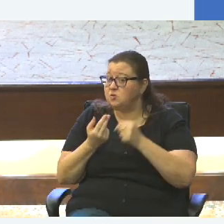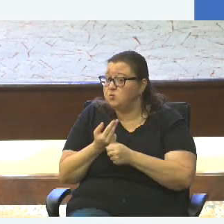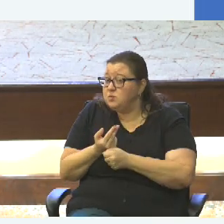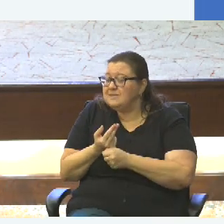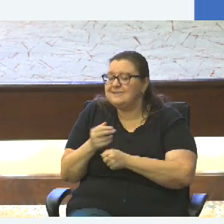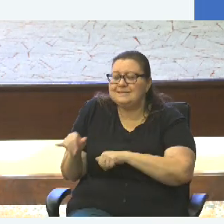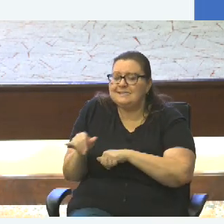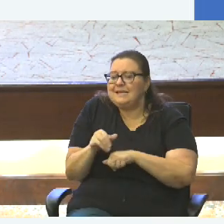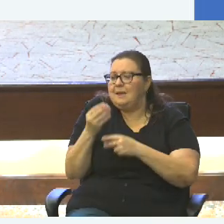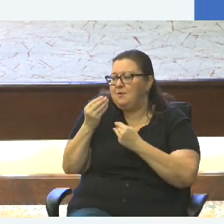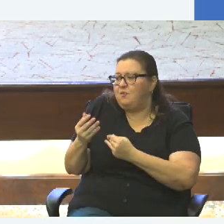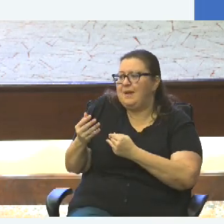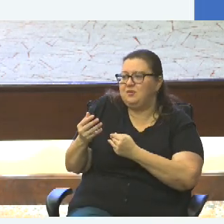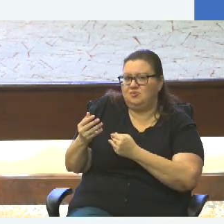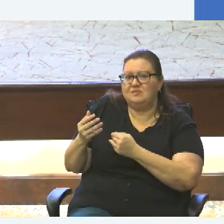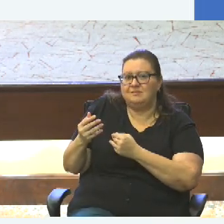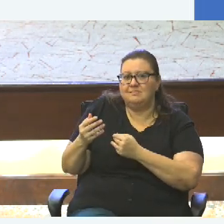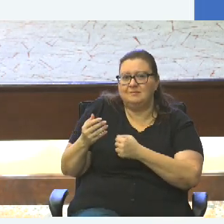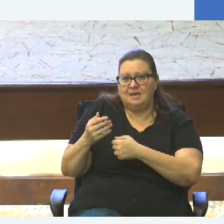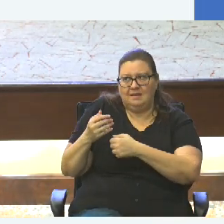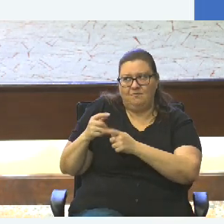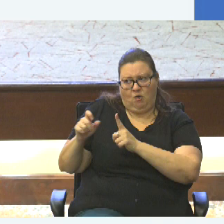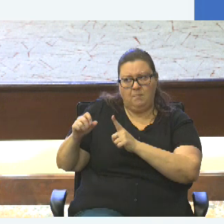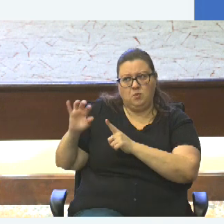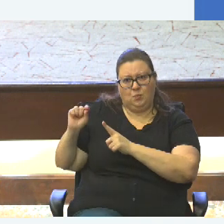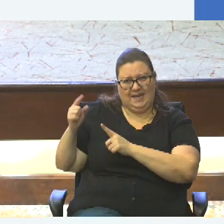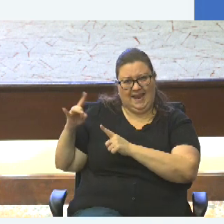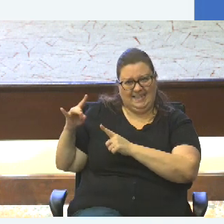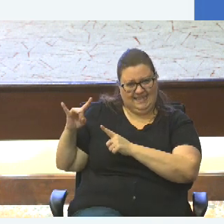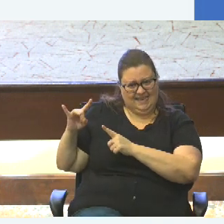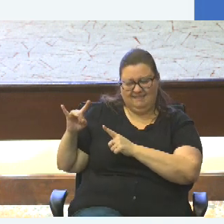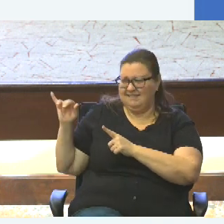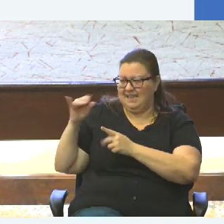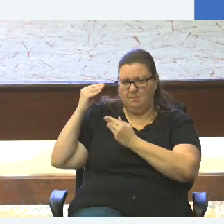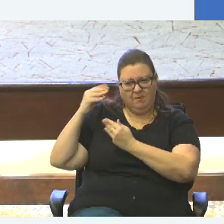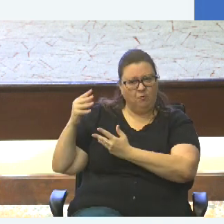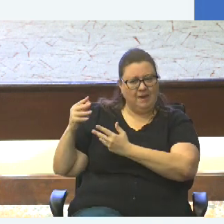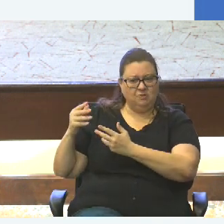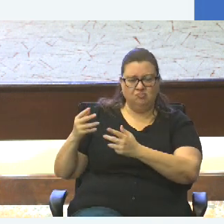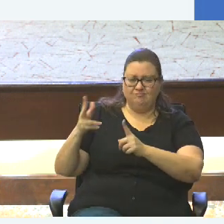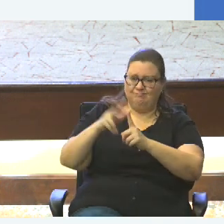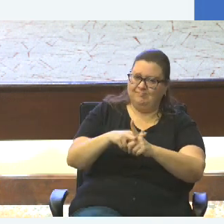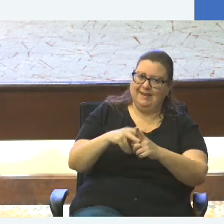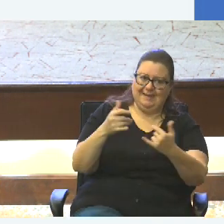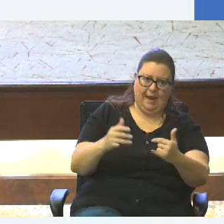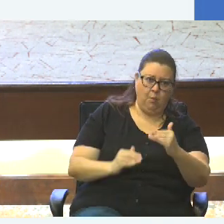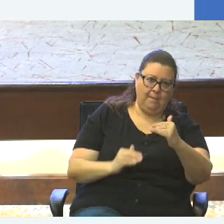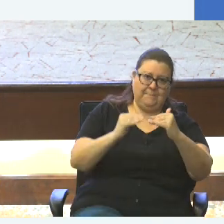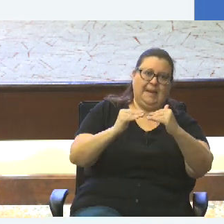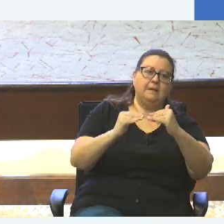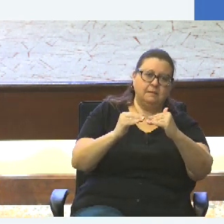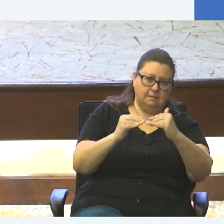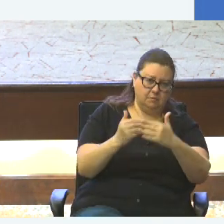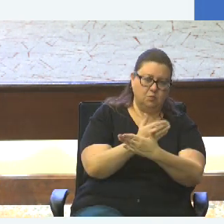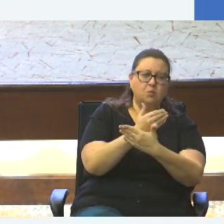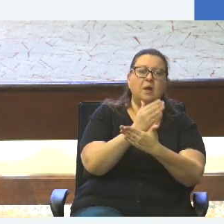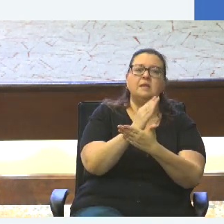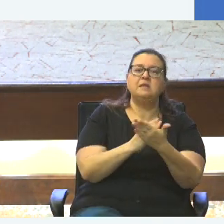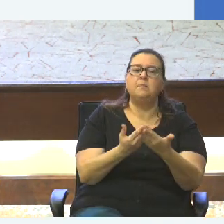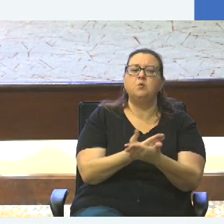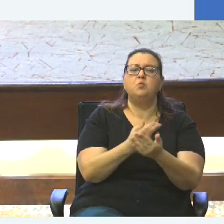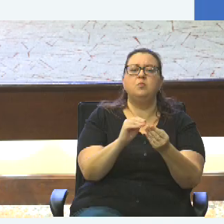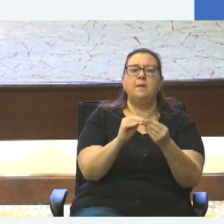same raw data that produced this 2018 report. There were some things we were able to go in and update. There were some values